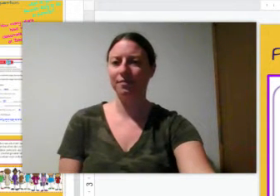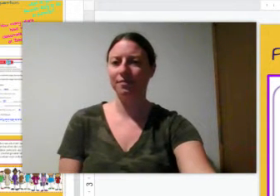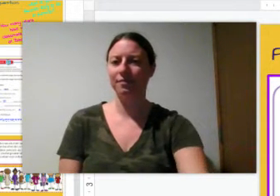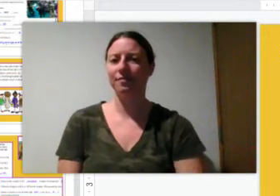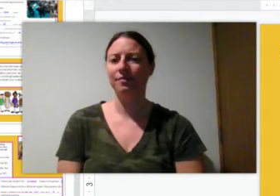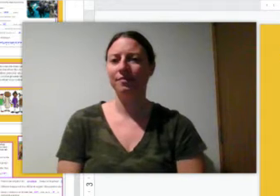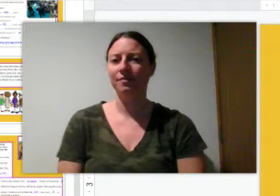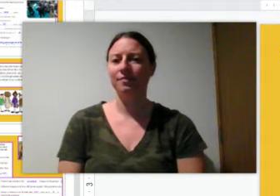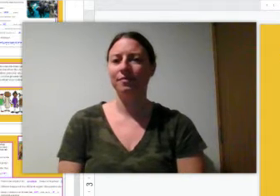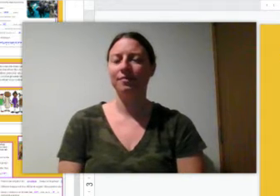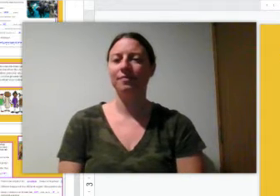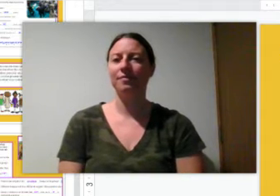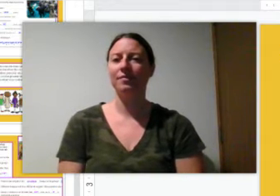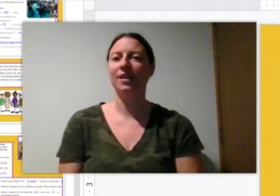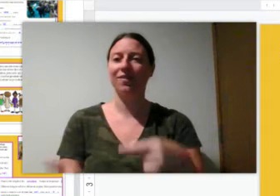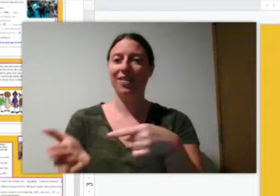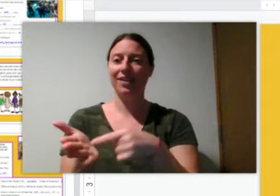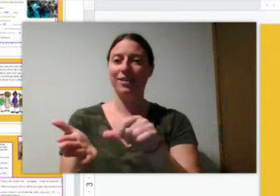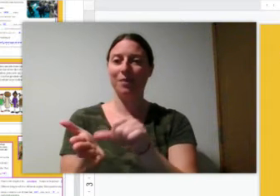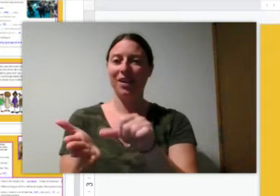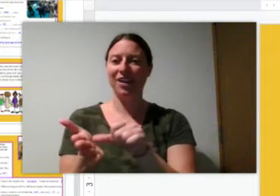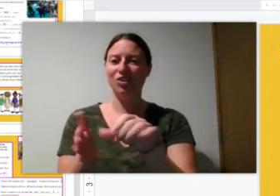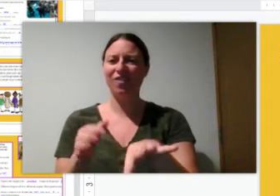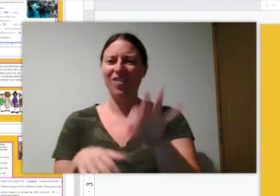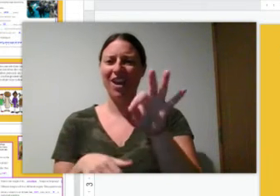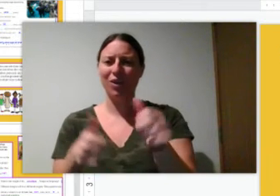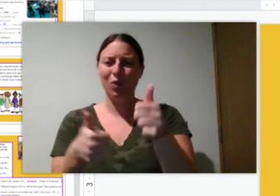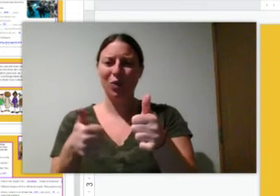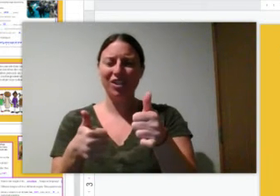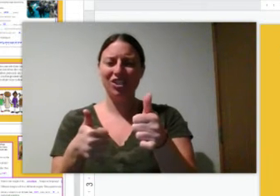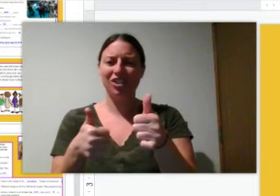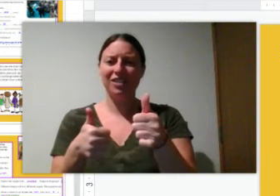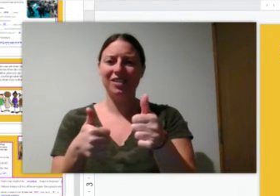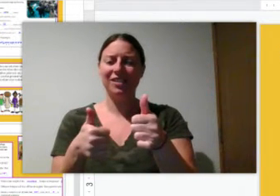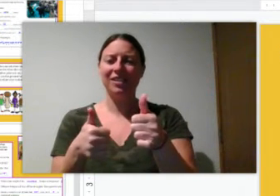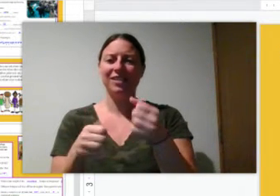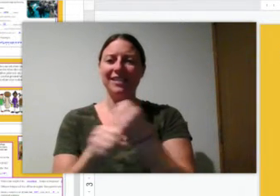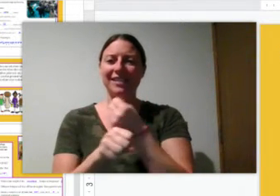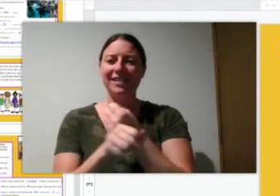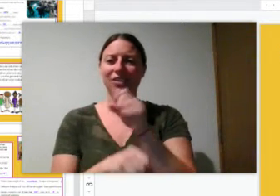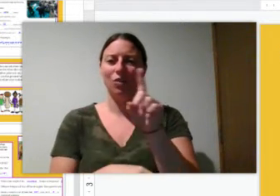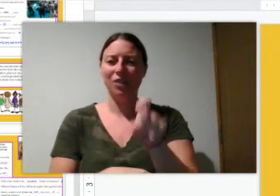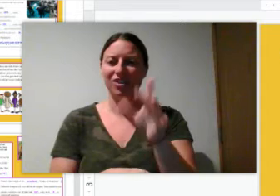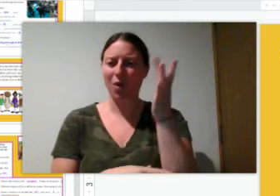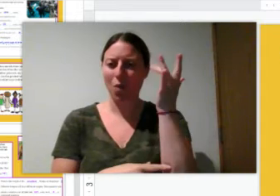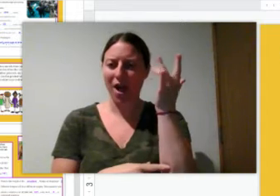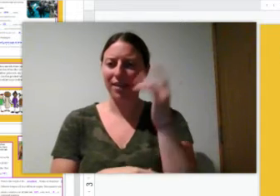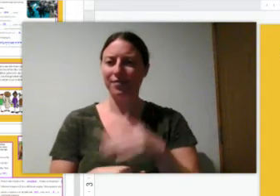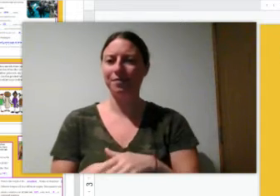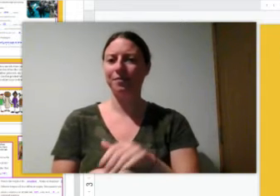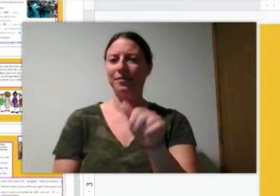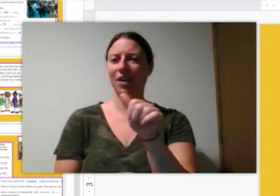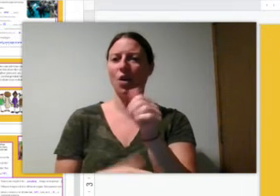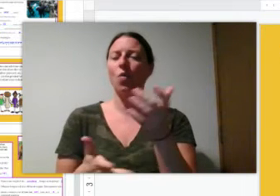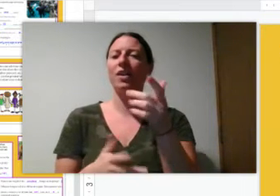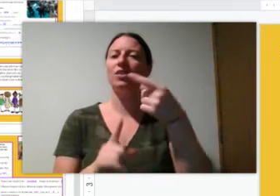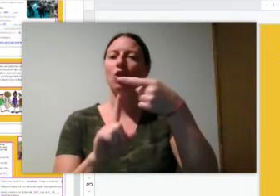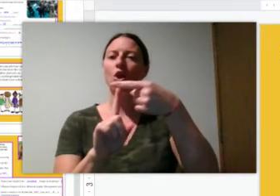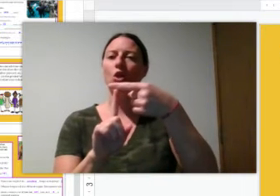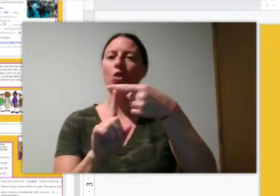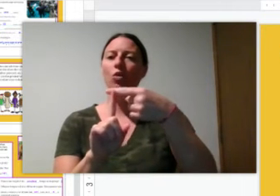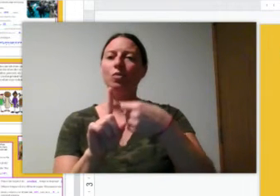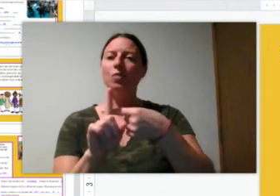For this page, you're identifying the statistical question and explaining your reasoning. What is the low temperature in